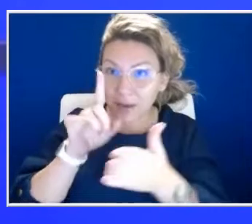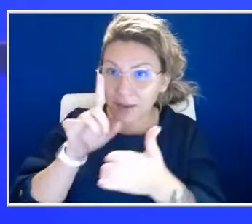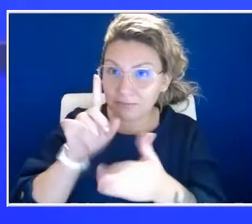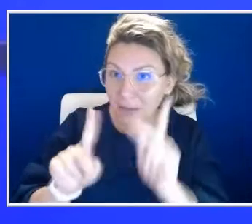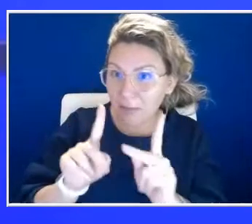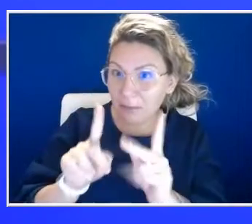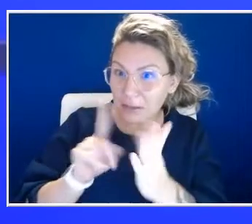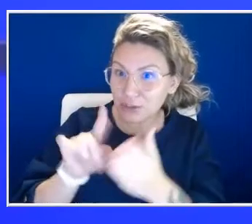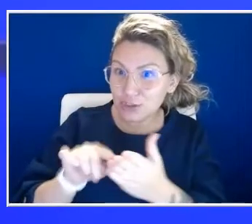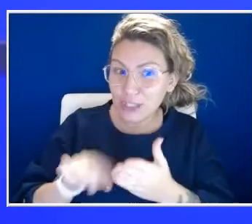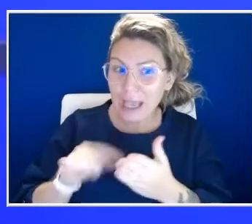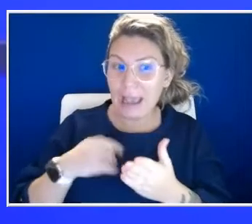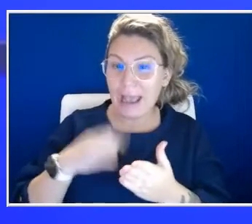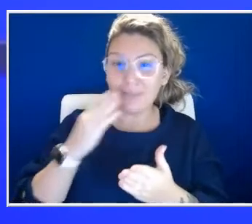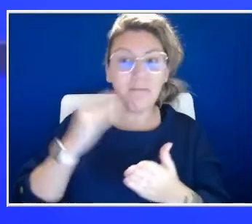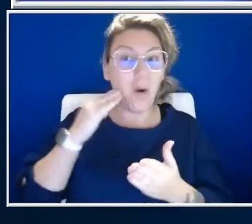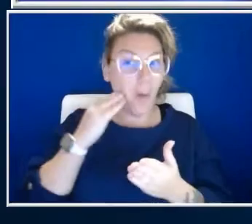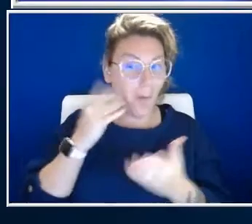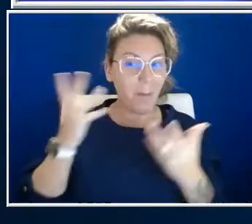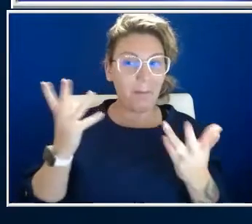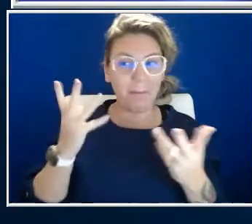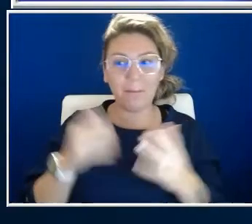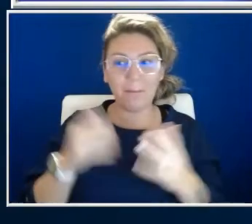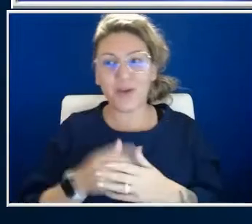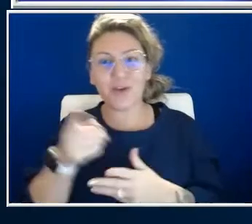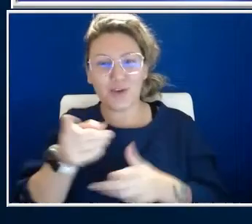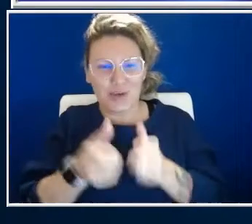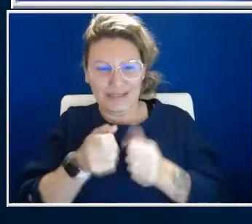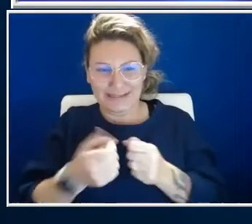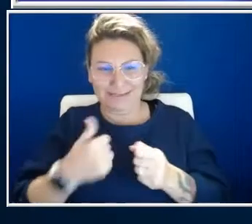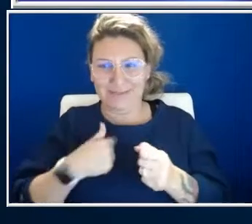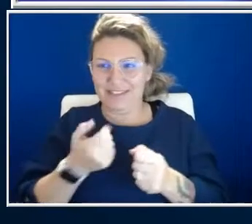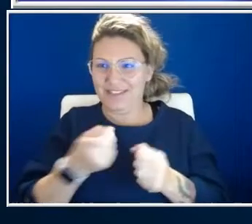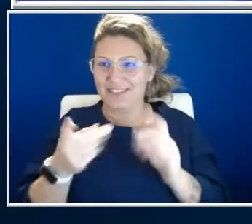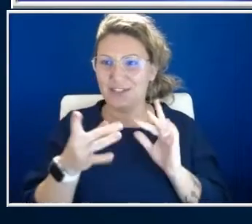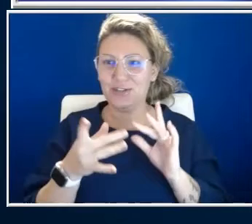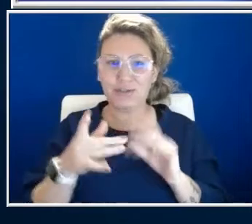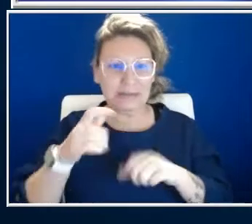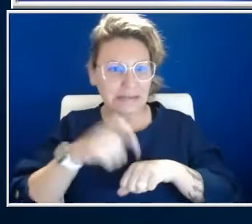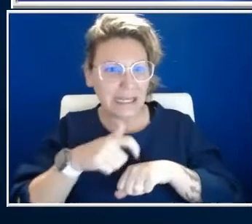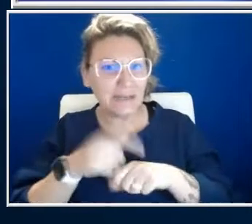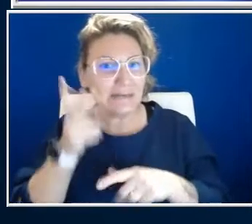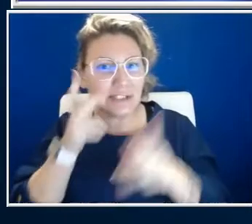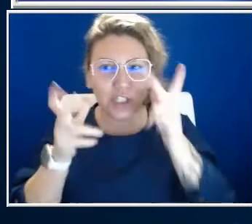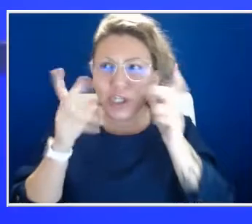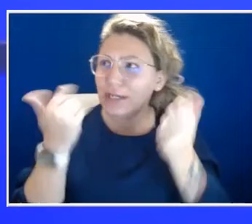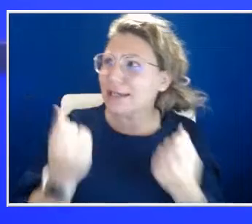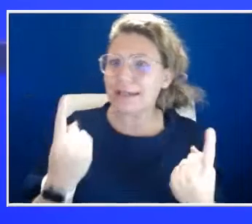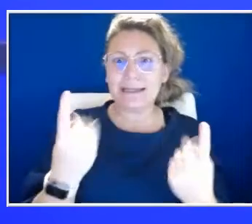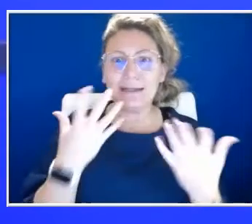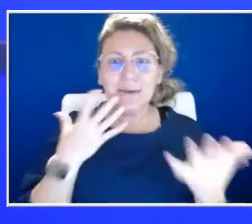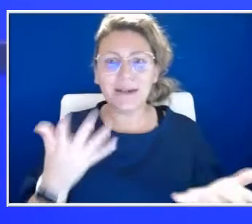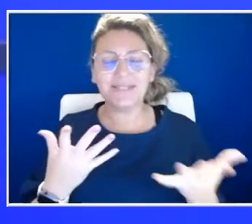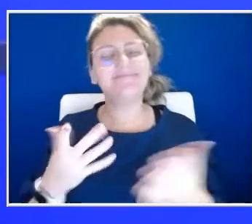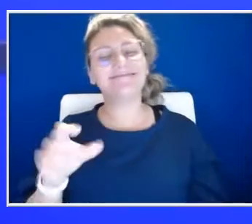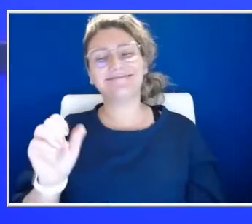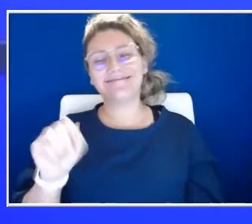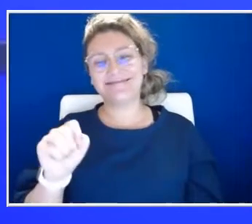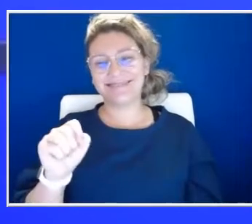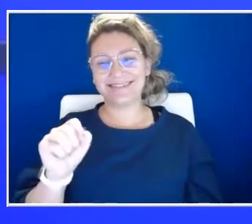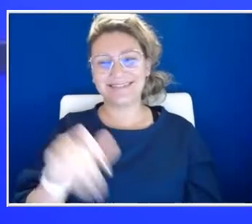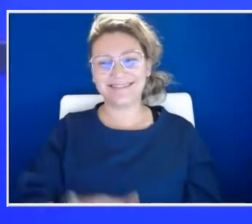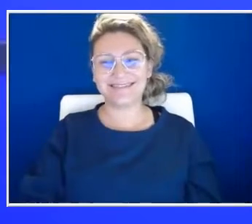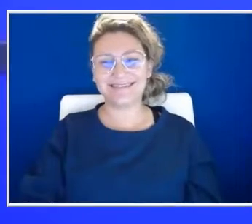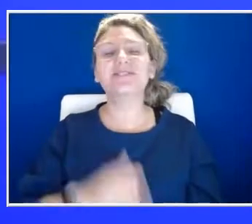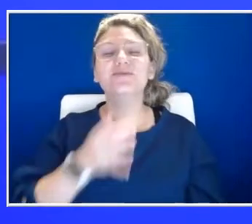home. And I think you texted me a couple of times. You and yes. I were going, have you heard from anyone? Yeah, and, I was just